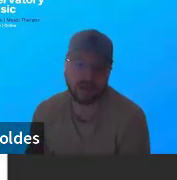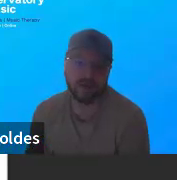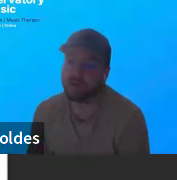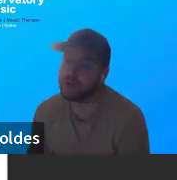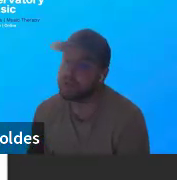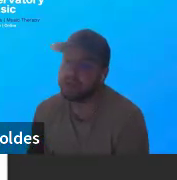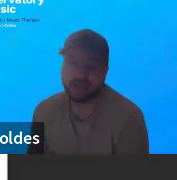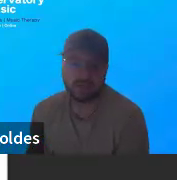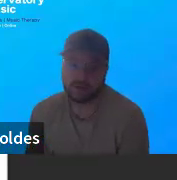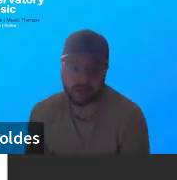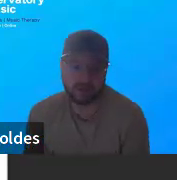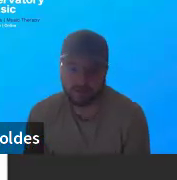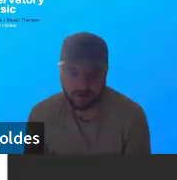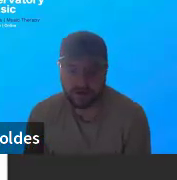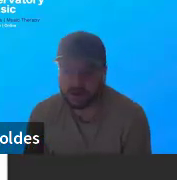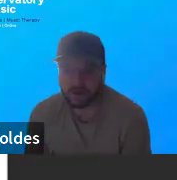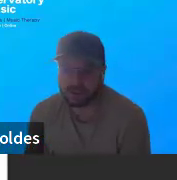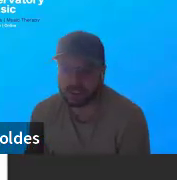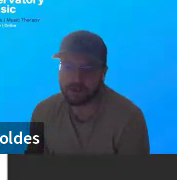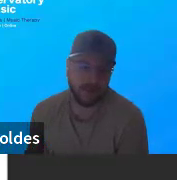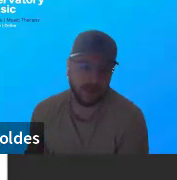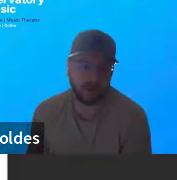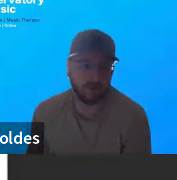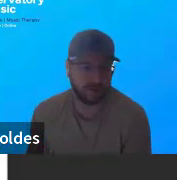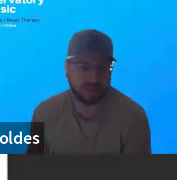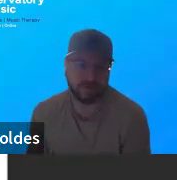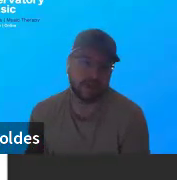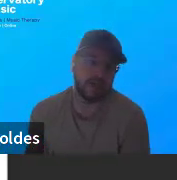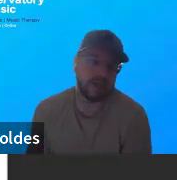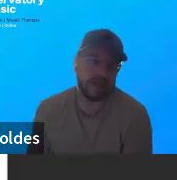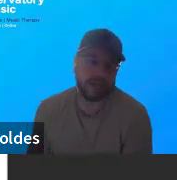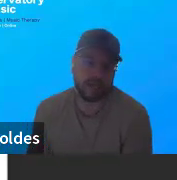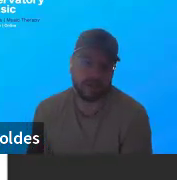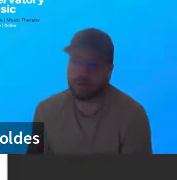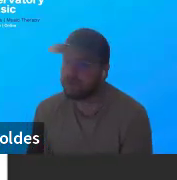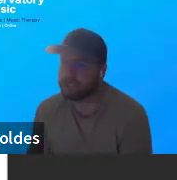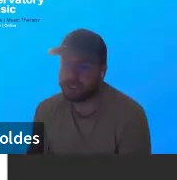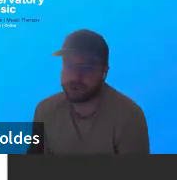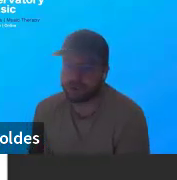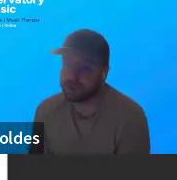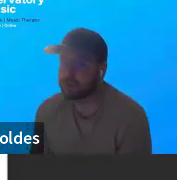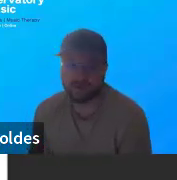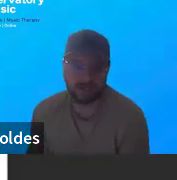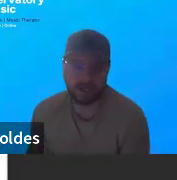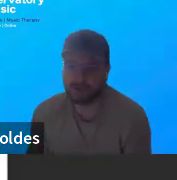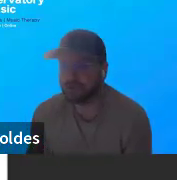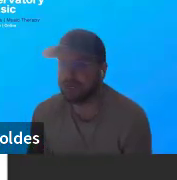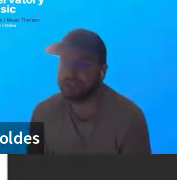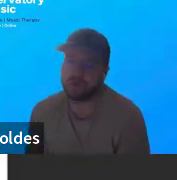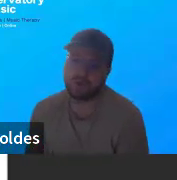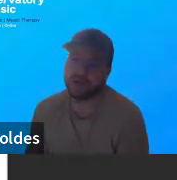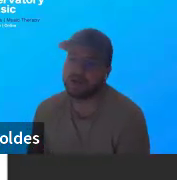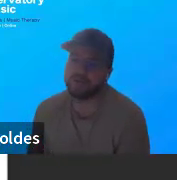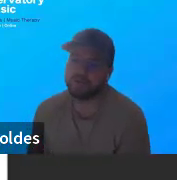center. We have a lot of kiddos so far with Alta that we're serving, and all of our teachers, they're traveling